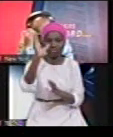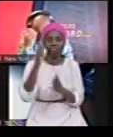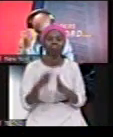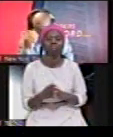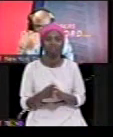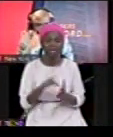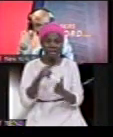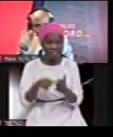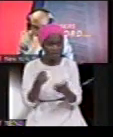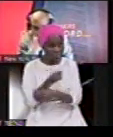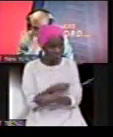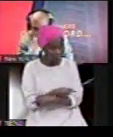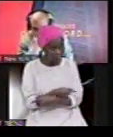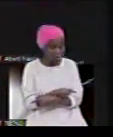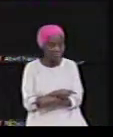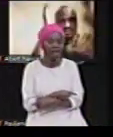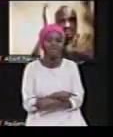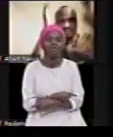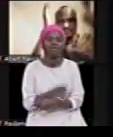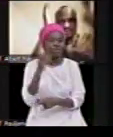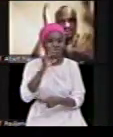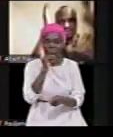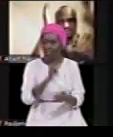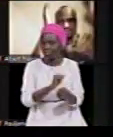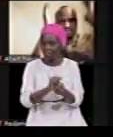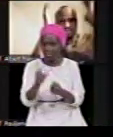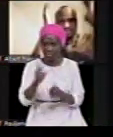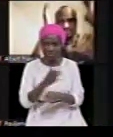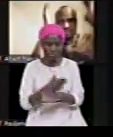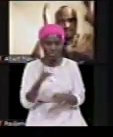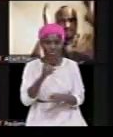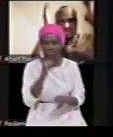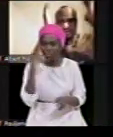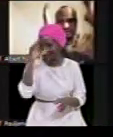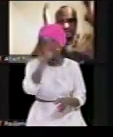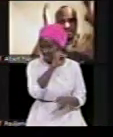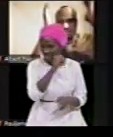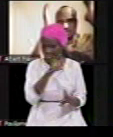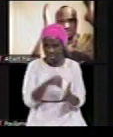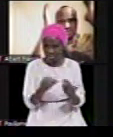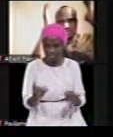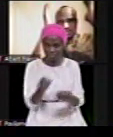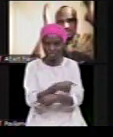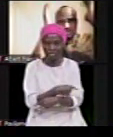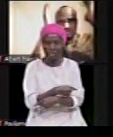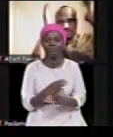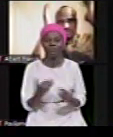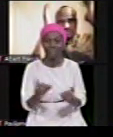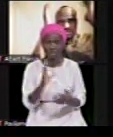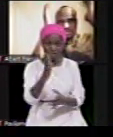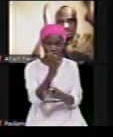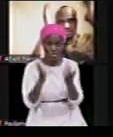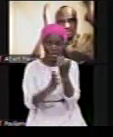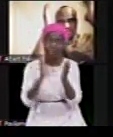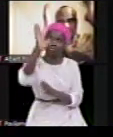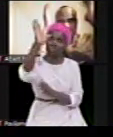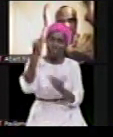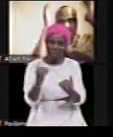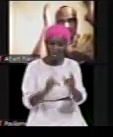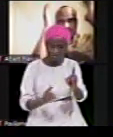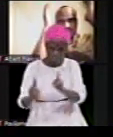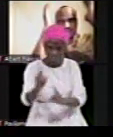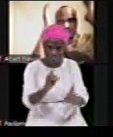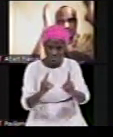you by. Salvation is available here. Raise up that hand. Raise up that hand and say, Lord, here I am. I want your